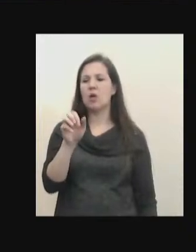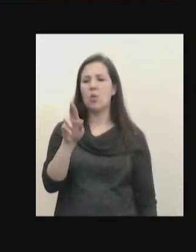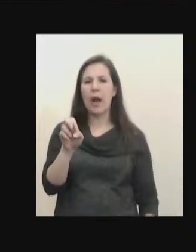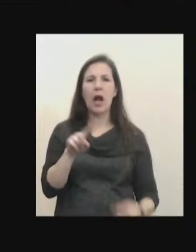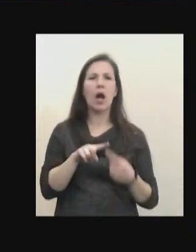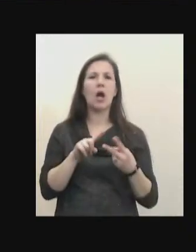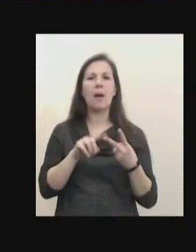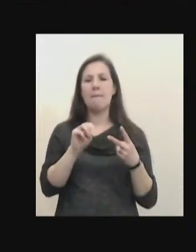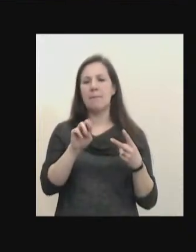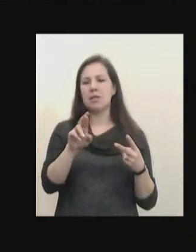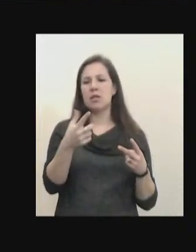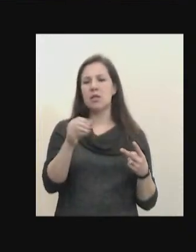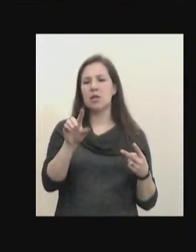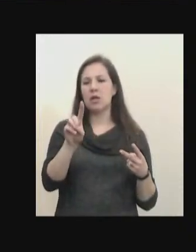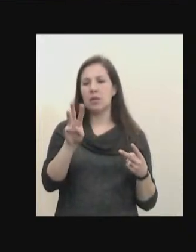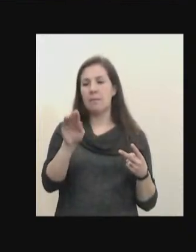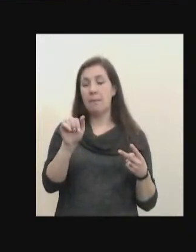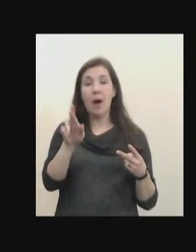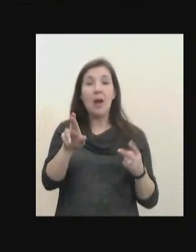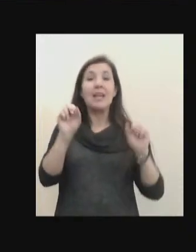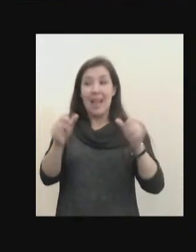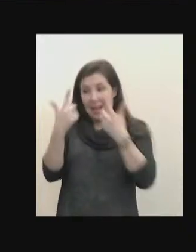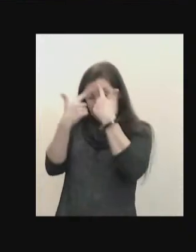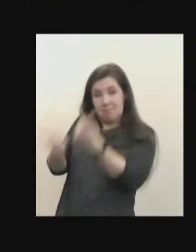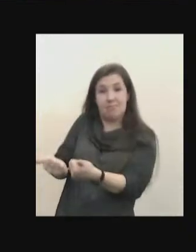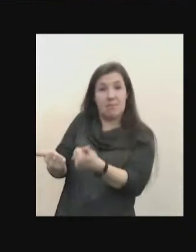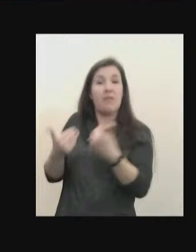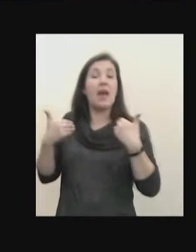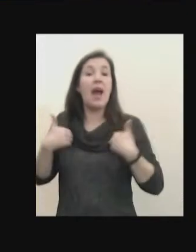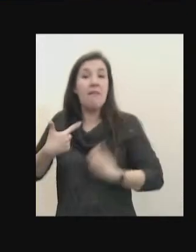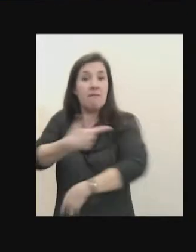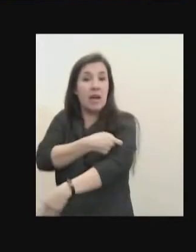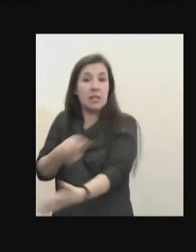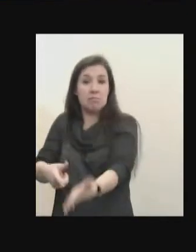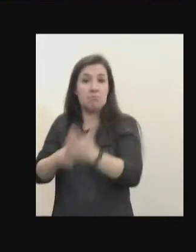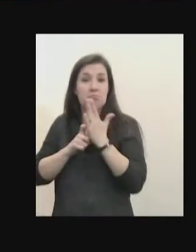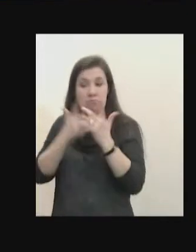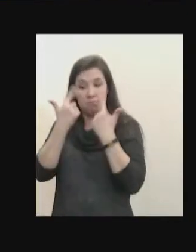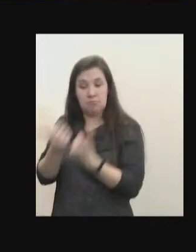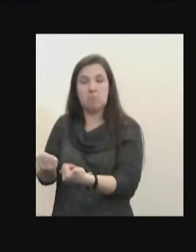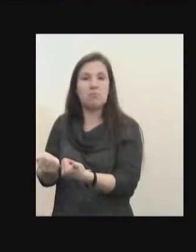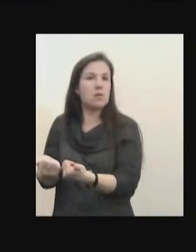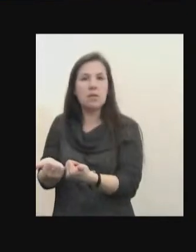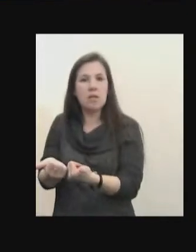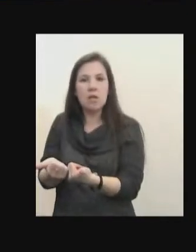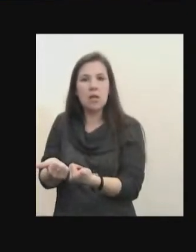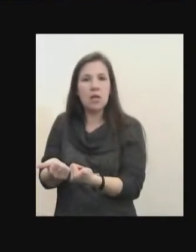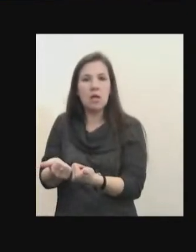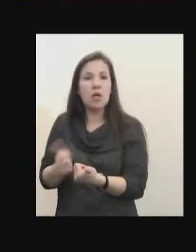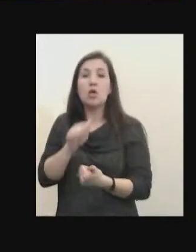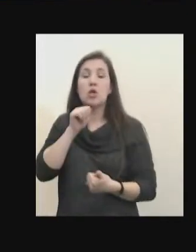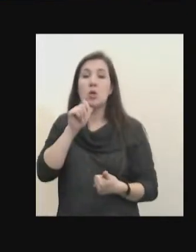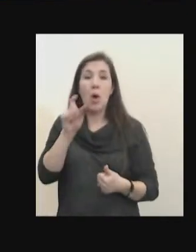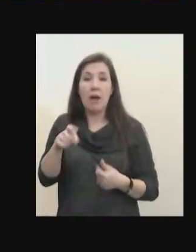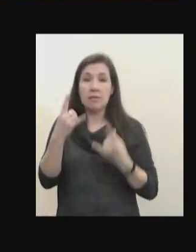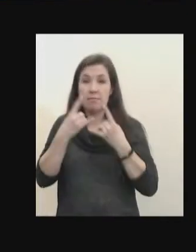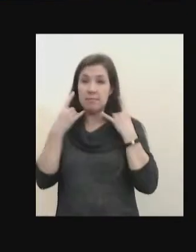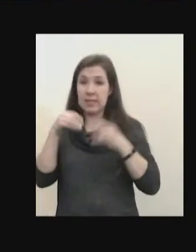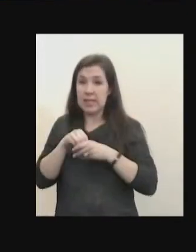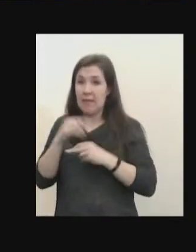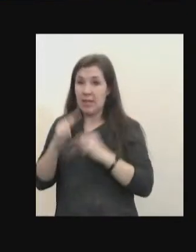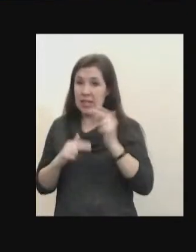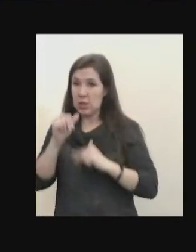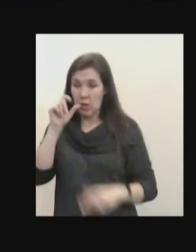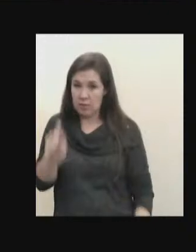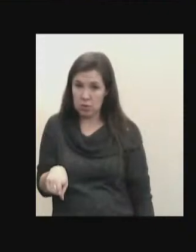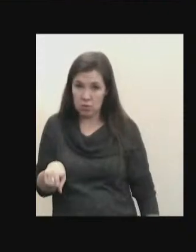are, and they can do that. And if you do that, if they have a vaccine mandate in place, you do not have to wear a mask inside the facility. So for those that are